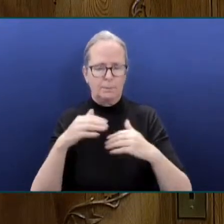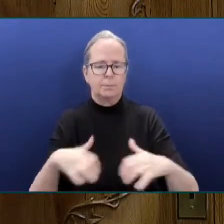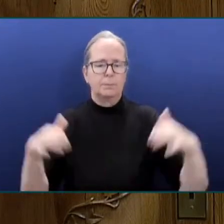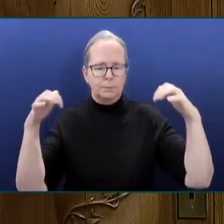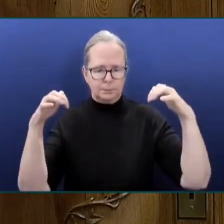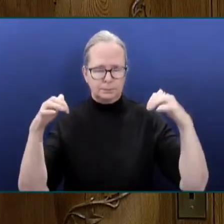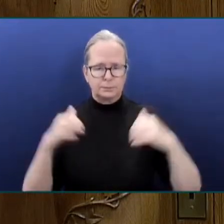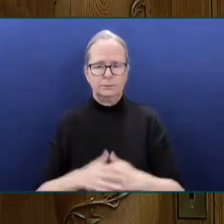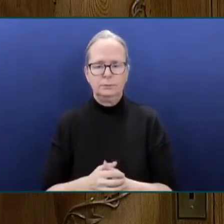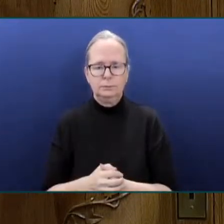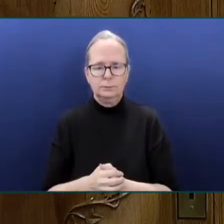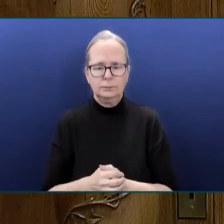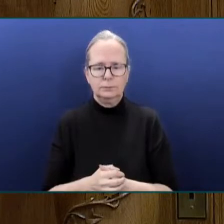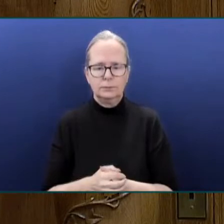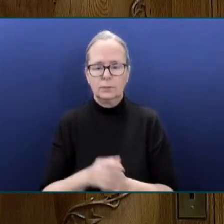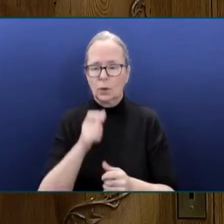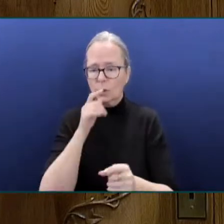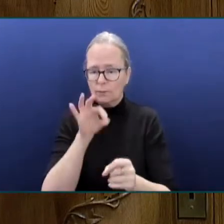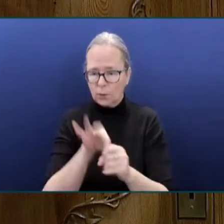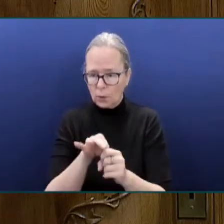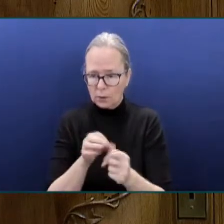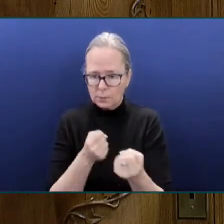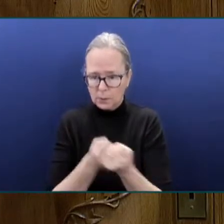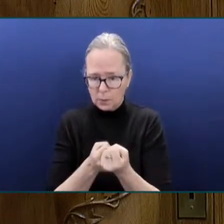Opposed? Motion carried.